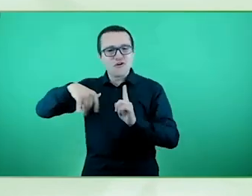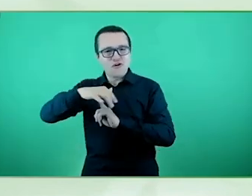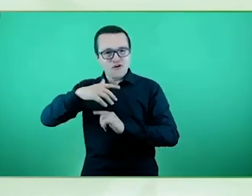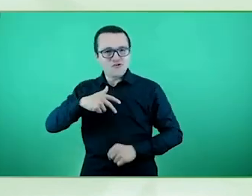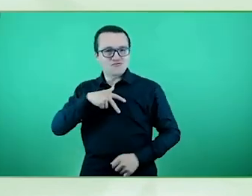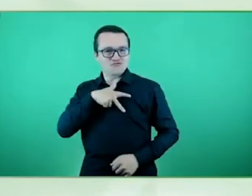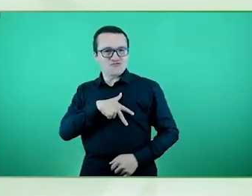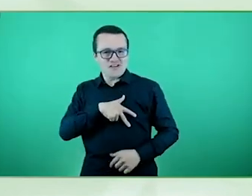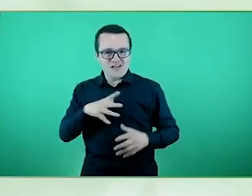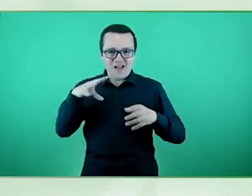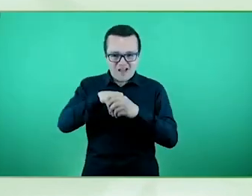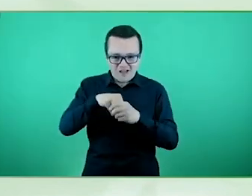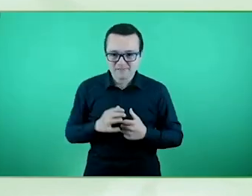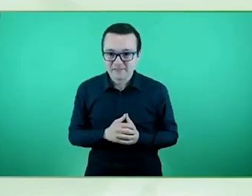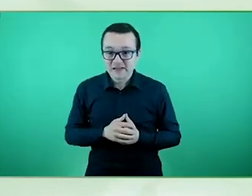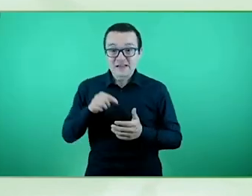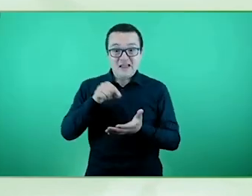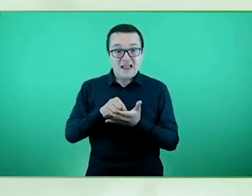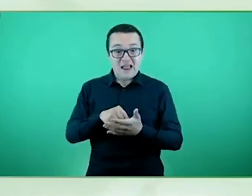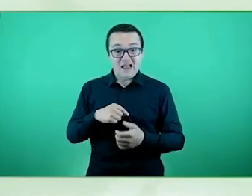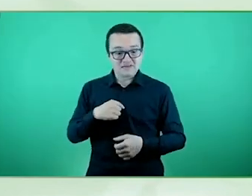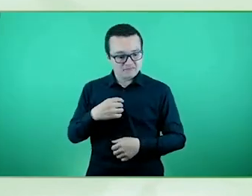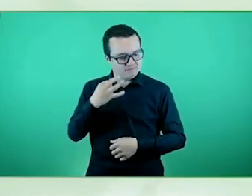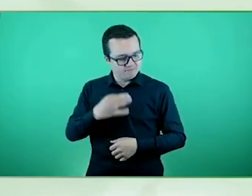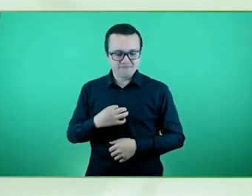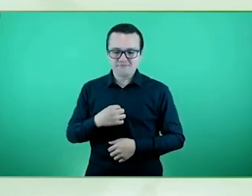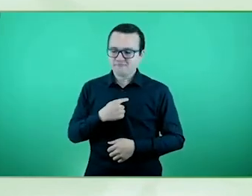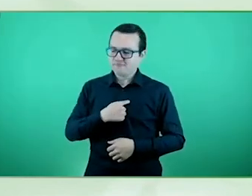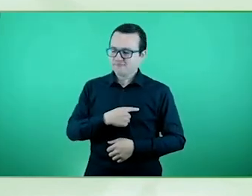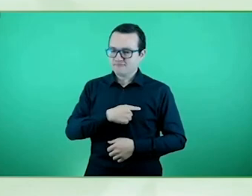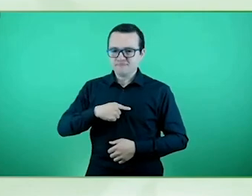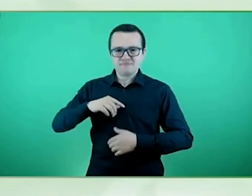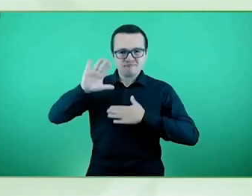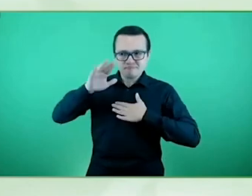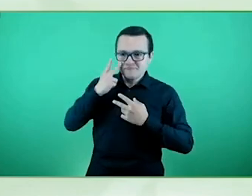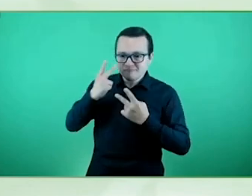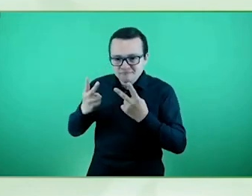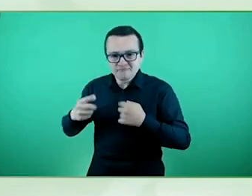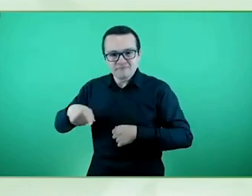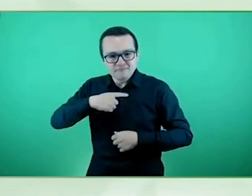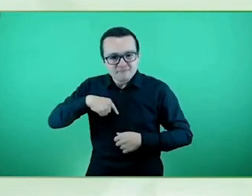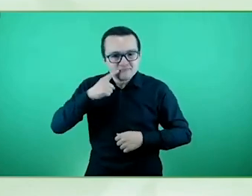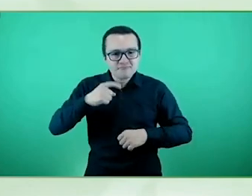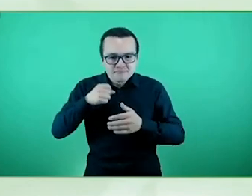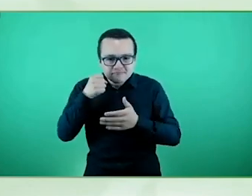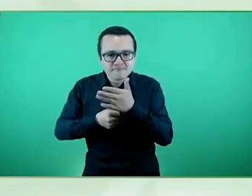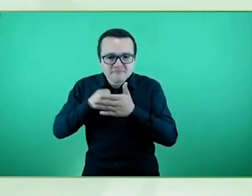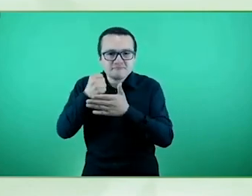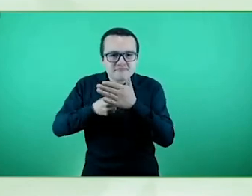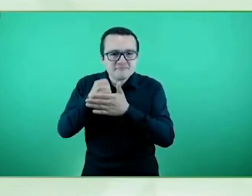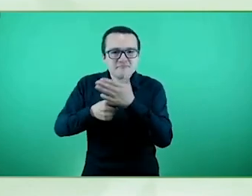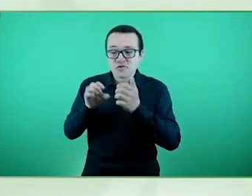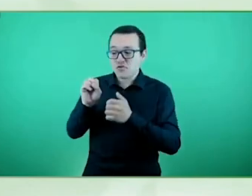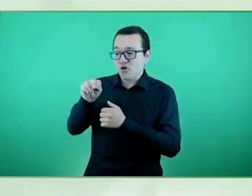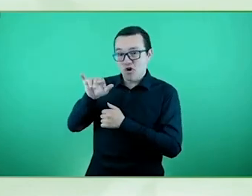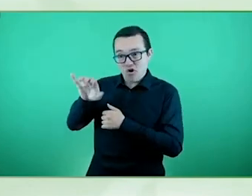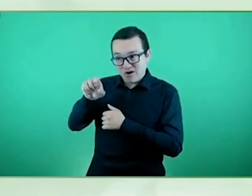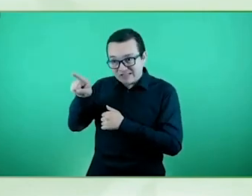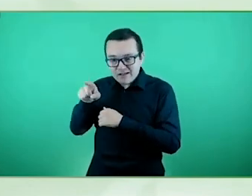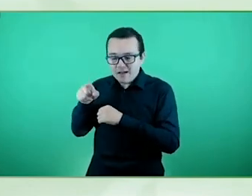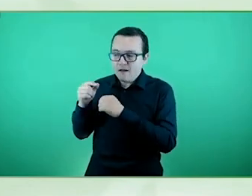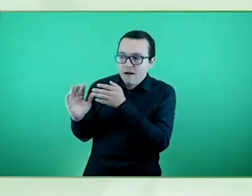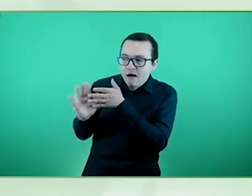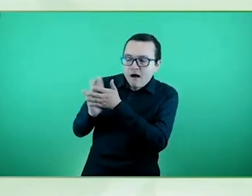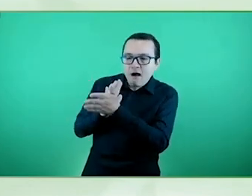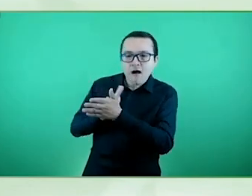we found out that much more innovations came from the Spanish-speaking geography than in the past.